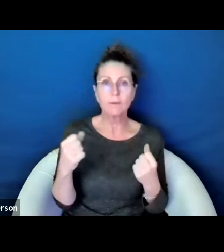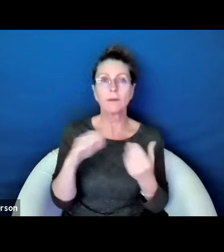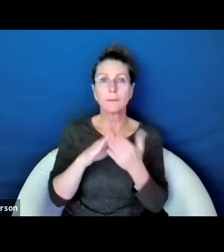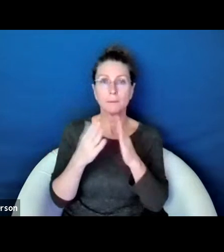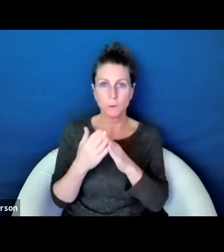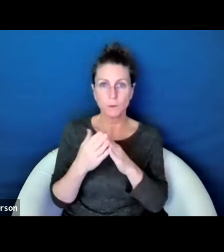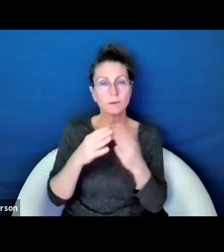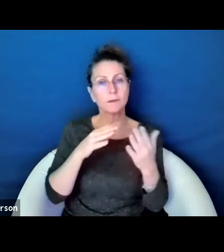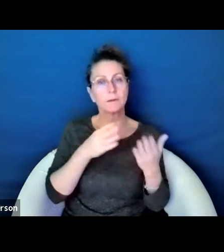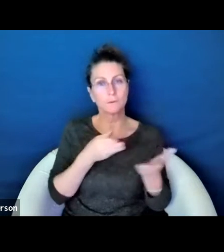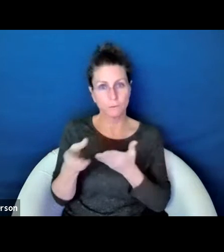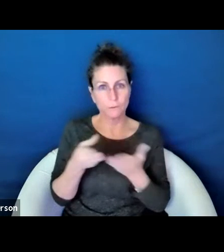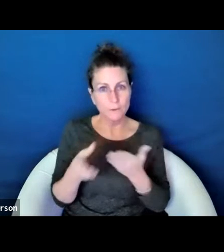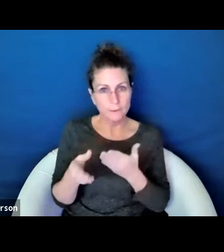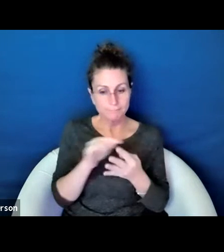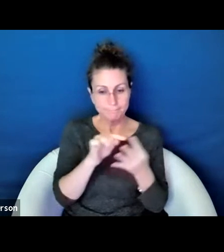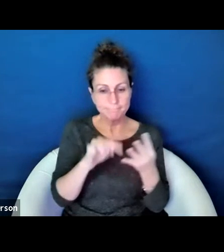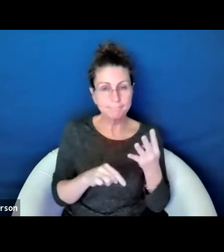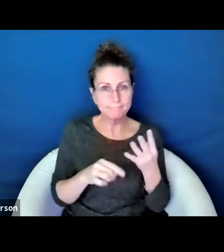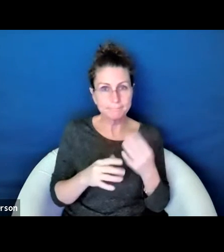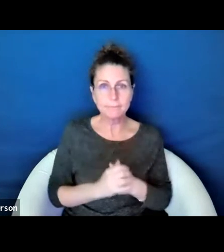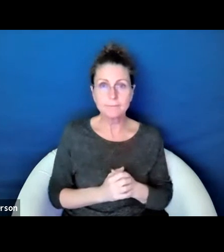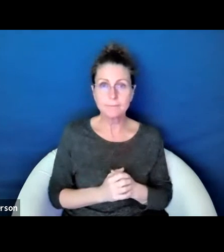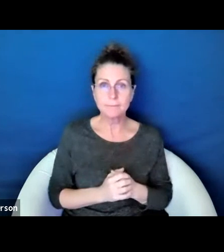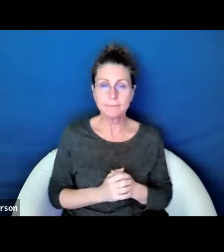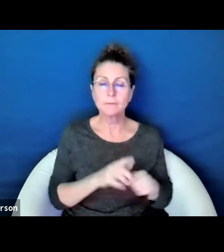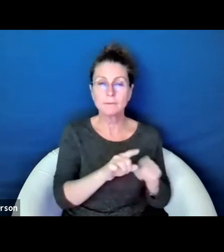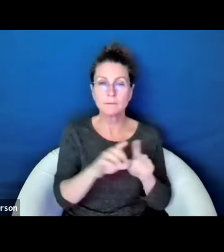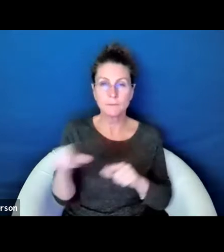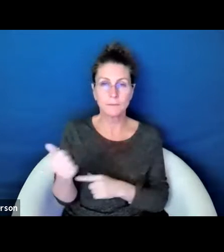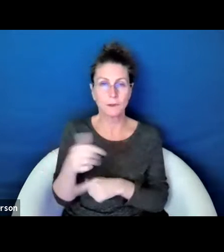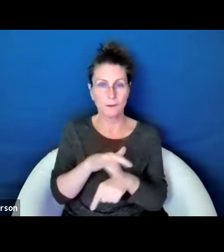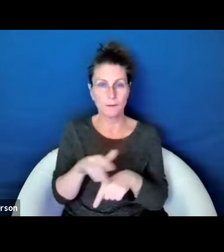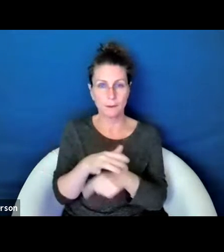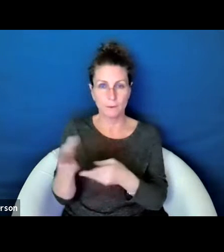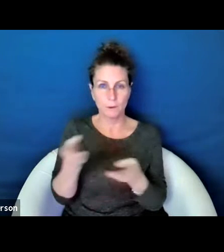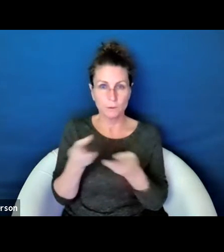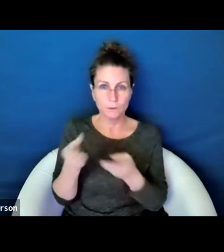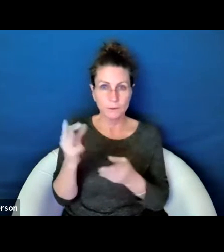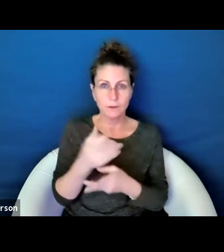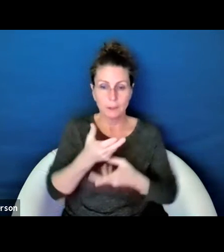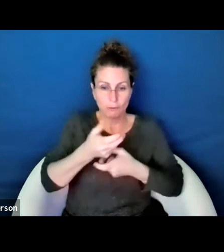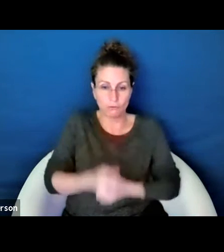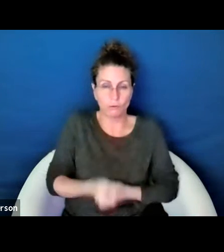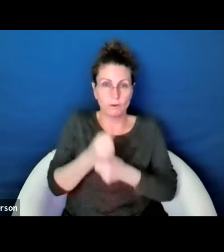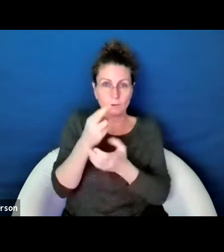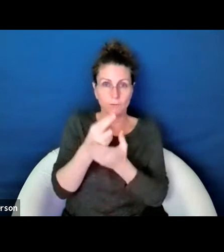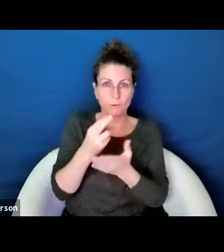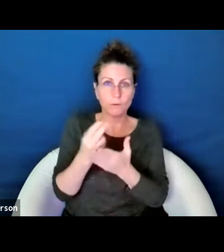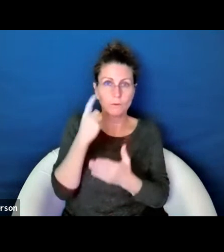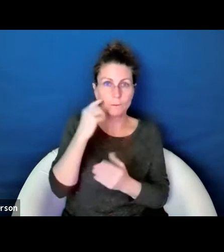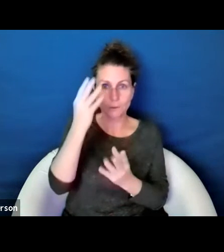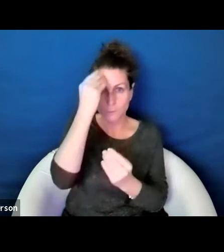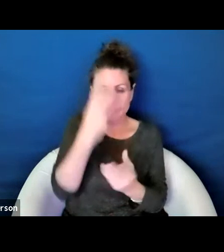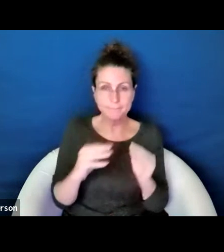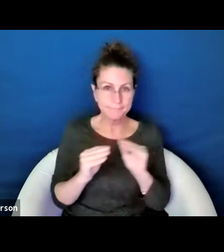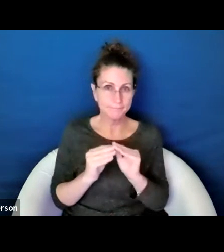services, as well as other available services and trusted sources of information.